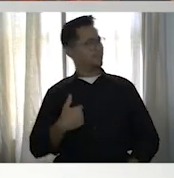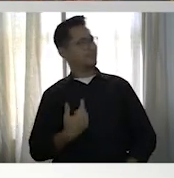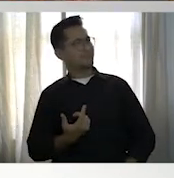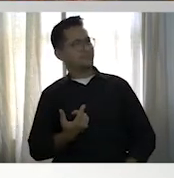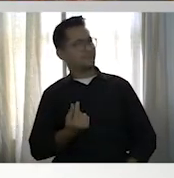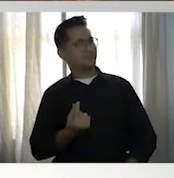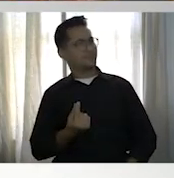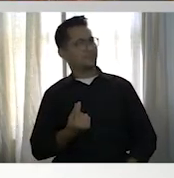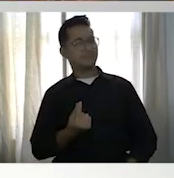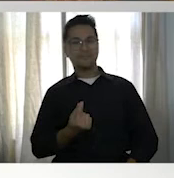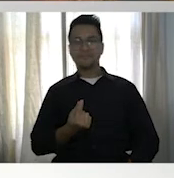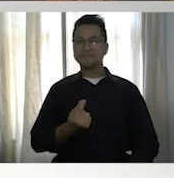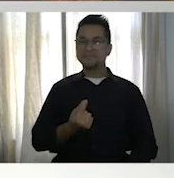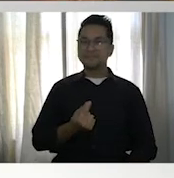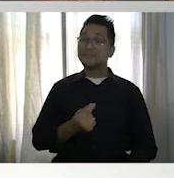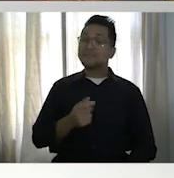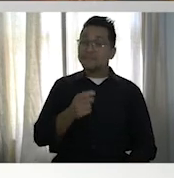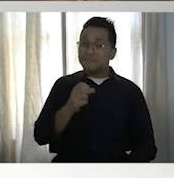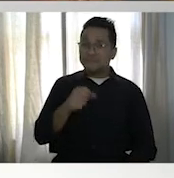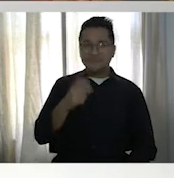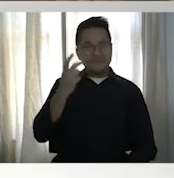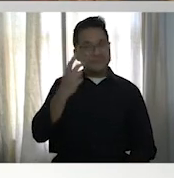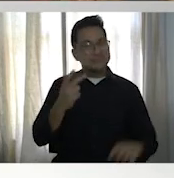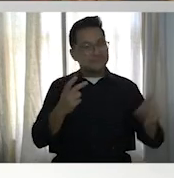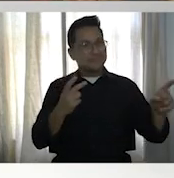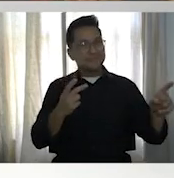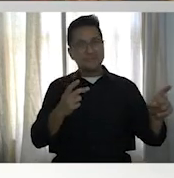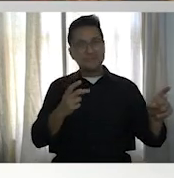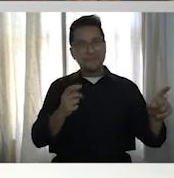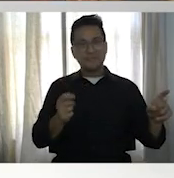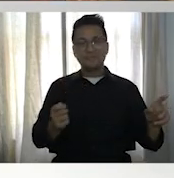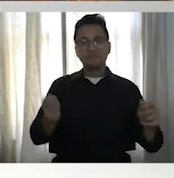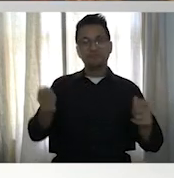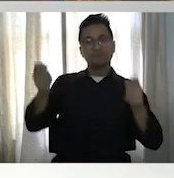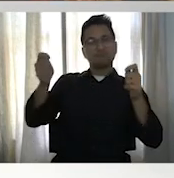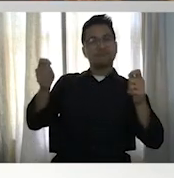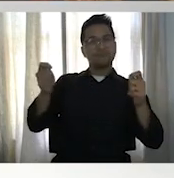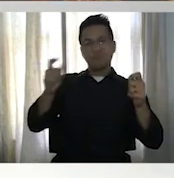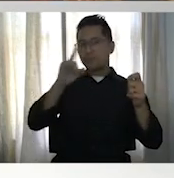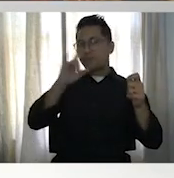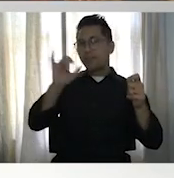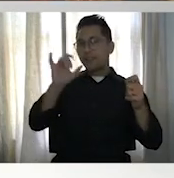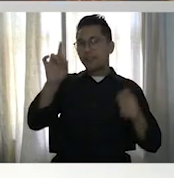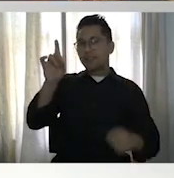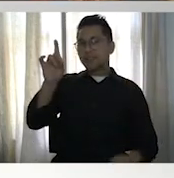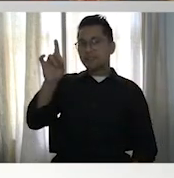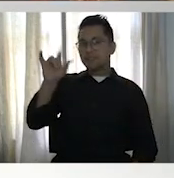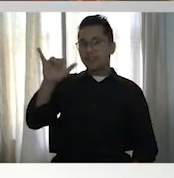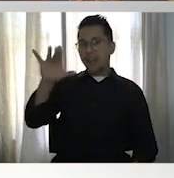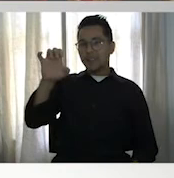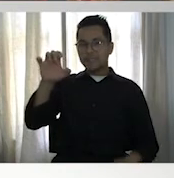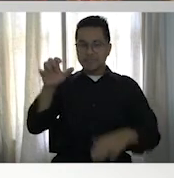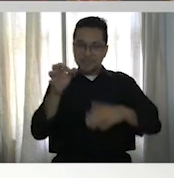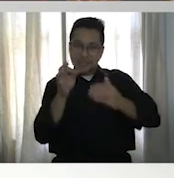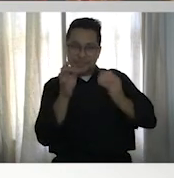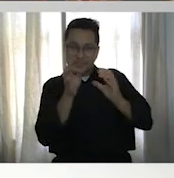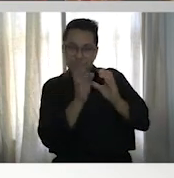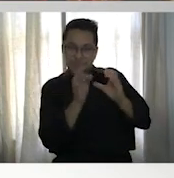what? And then you see what he's holding up looks like the dots of a dice. So again,